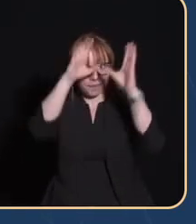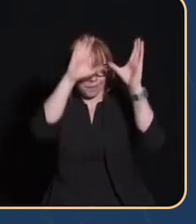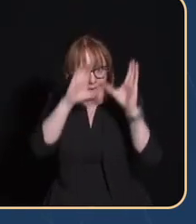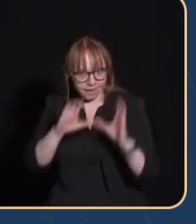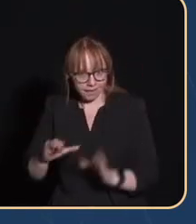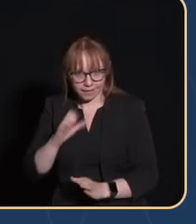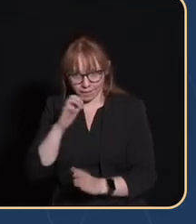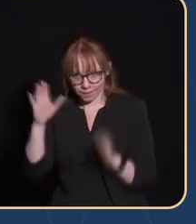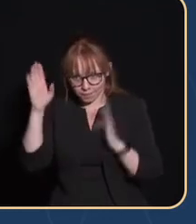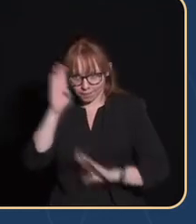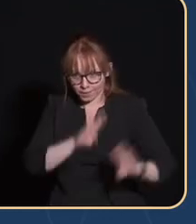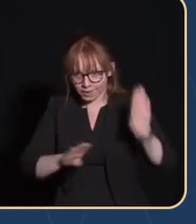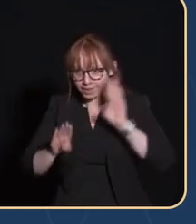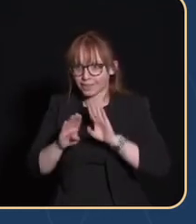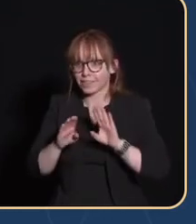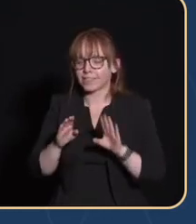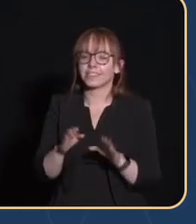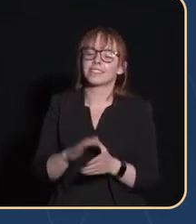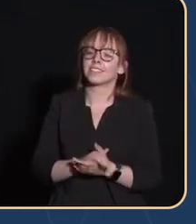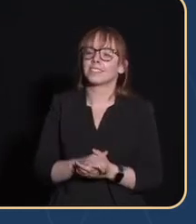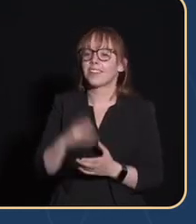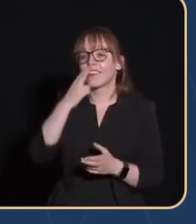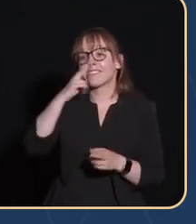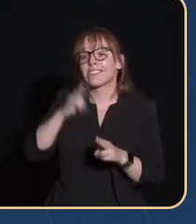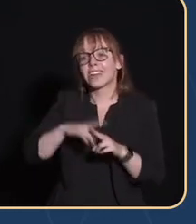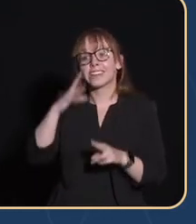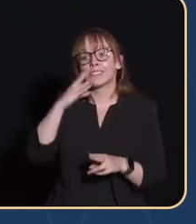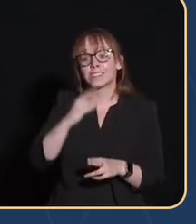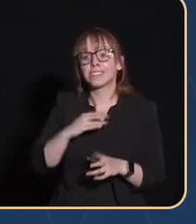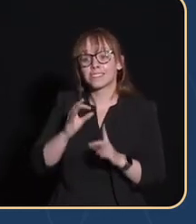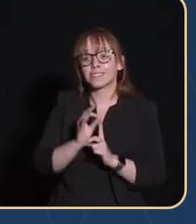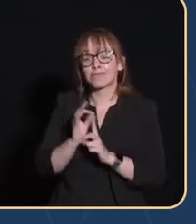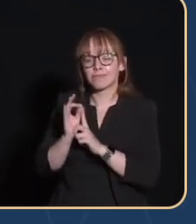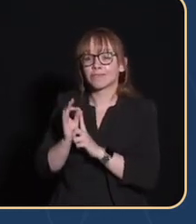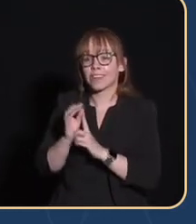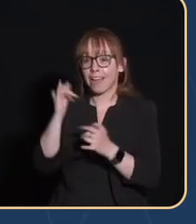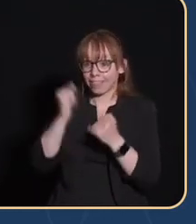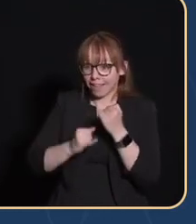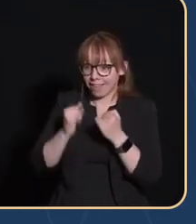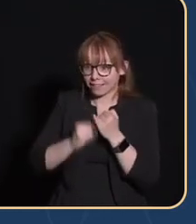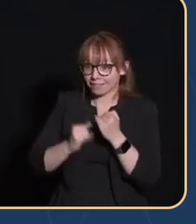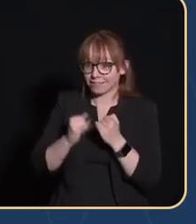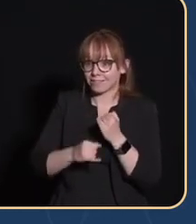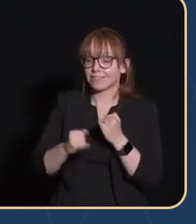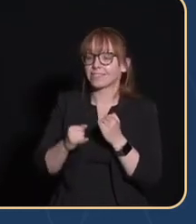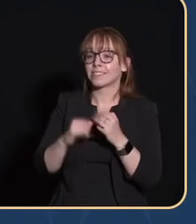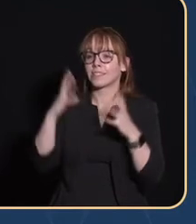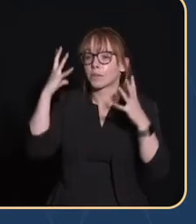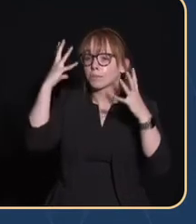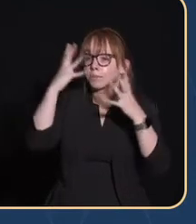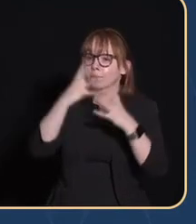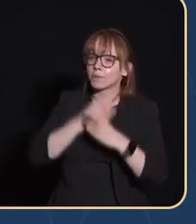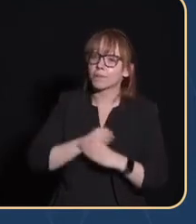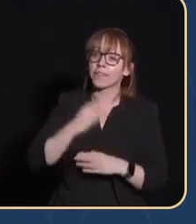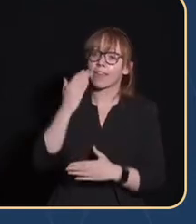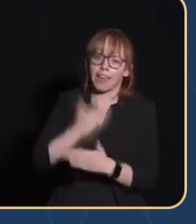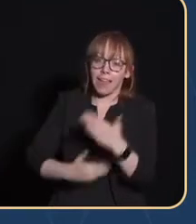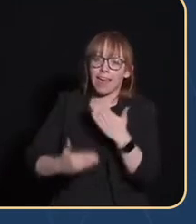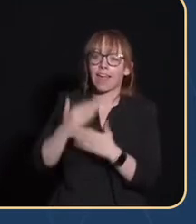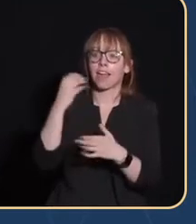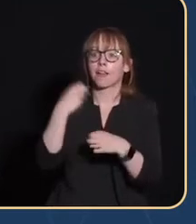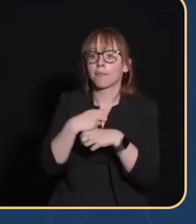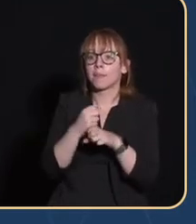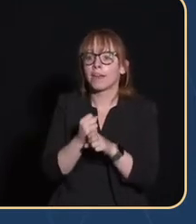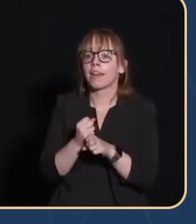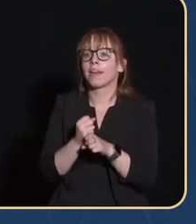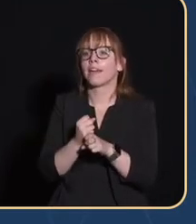a very, very unique and a fun experience. Our last item tonight, matter of fact, this is an absolutely beautiful handmade